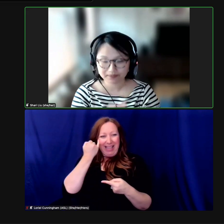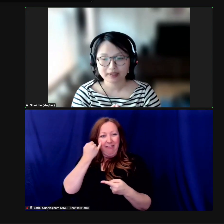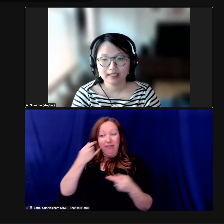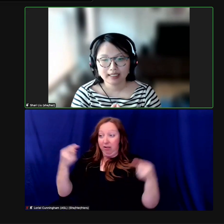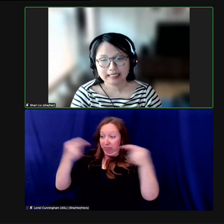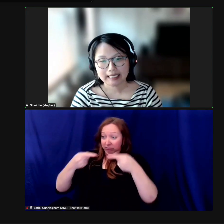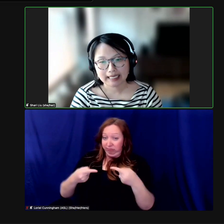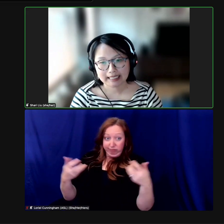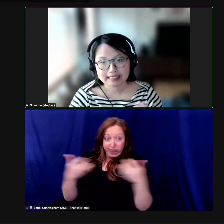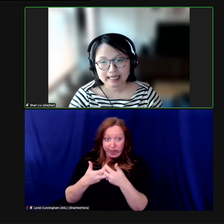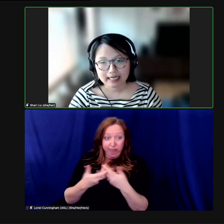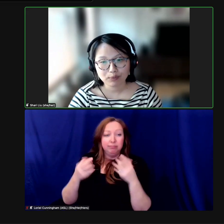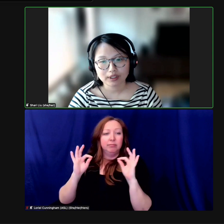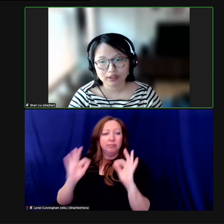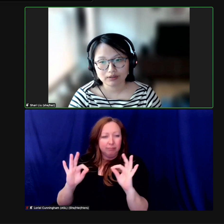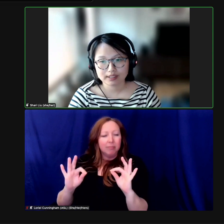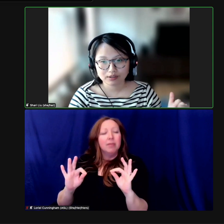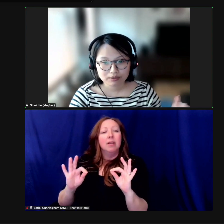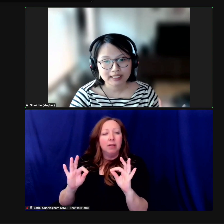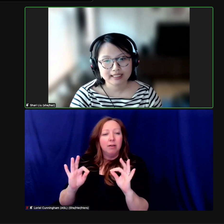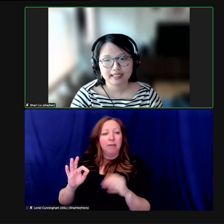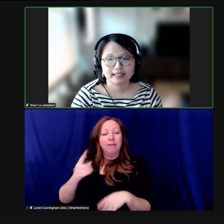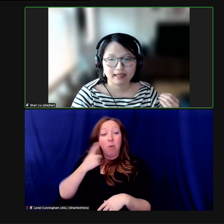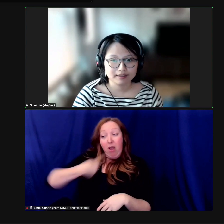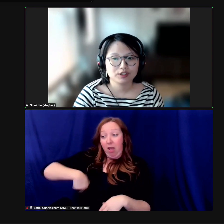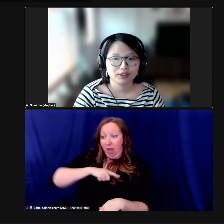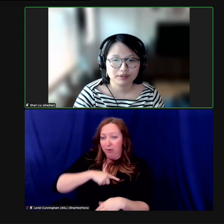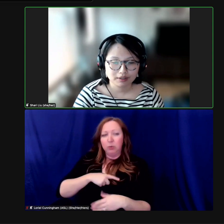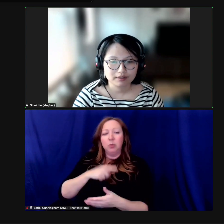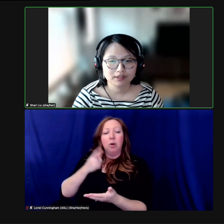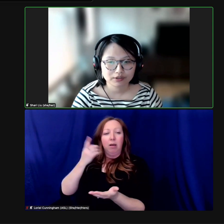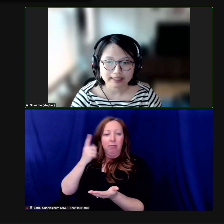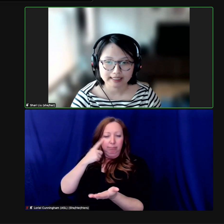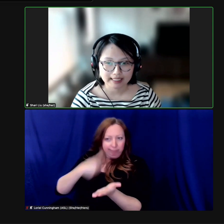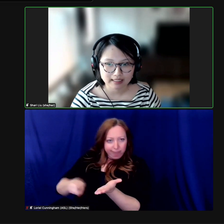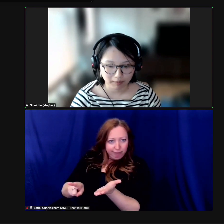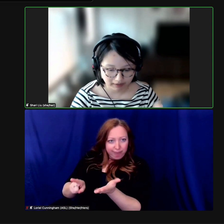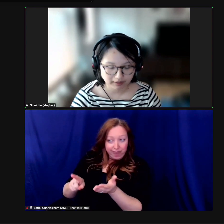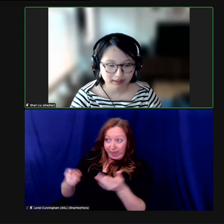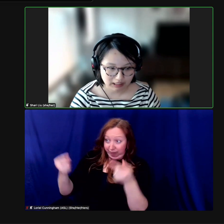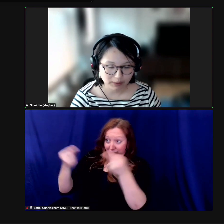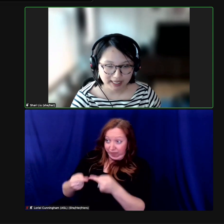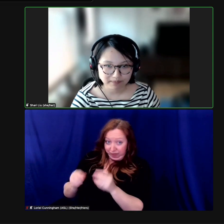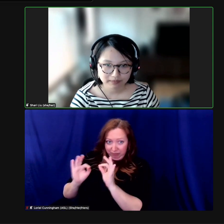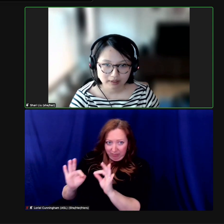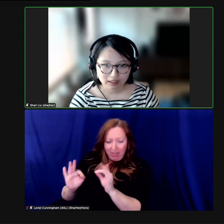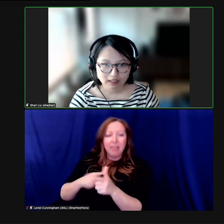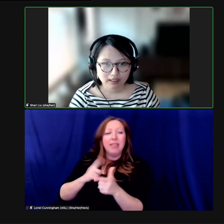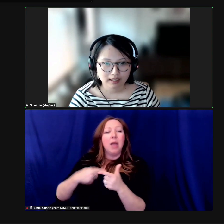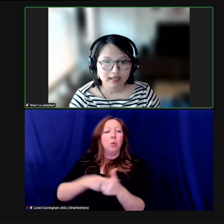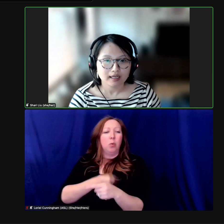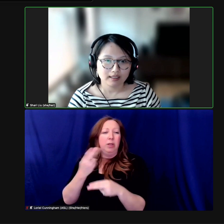researcher. And today we're going to use the 2 data sets I already showed you to train and test the model in this way.